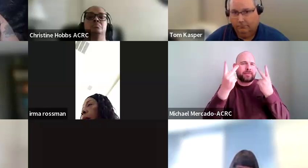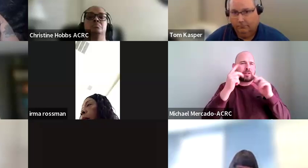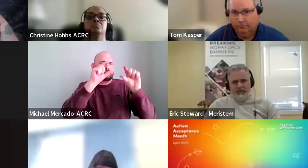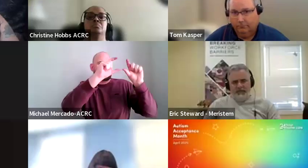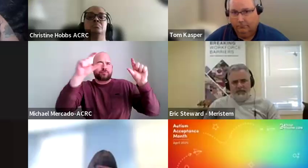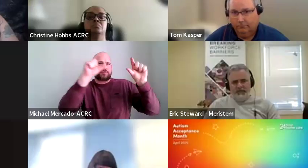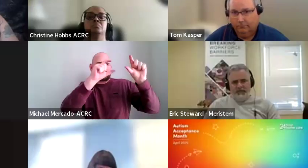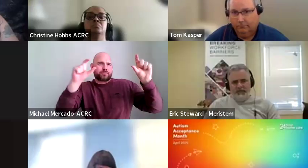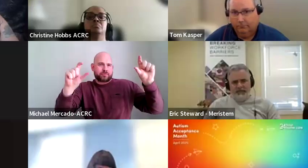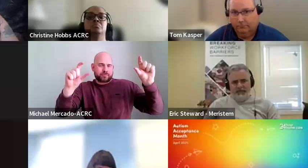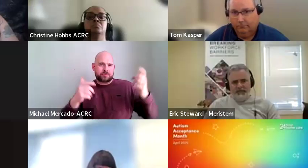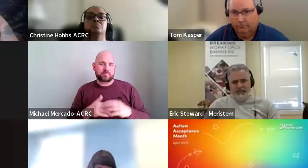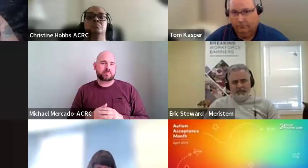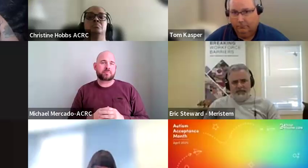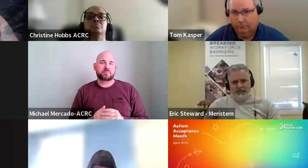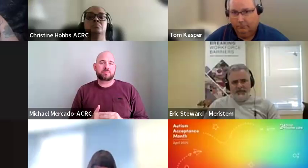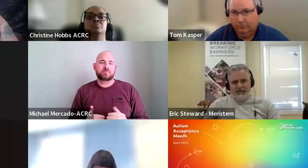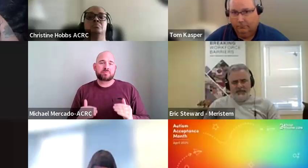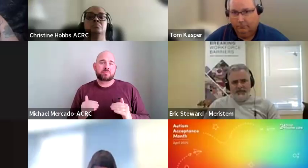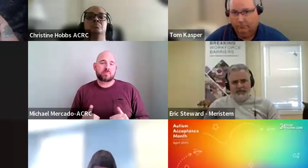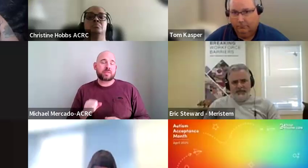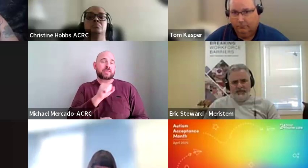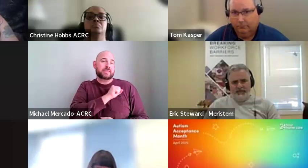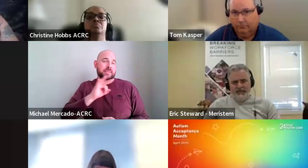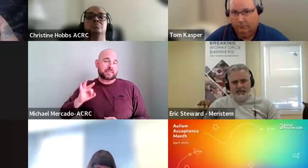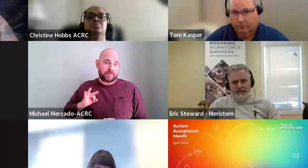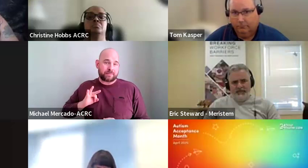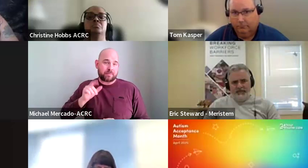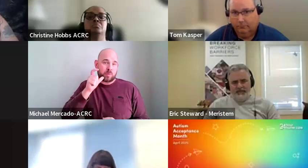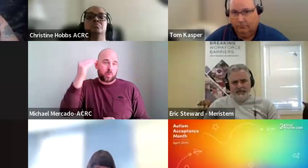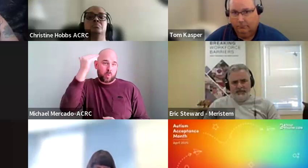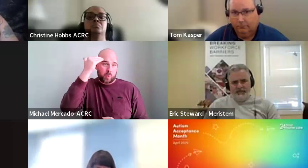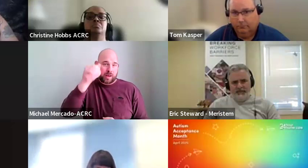card or a simple visuals that you might put up.